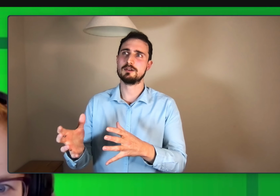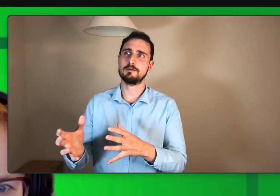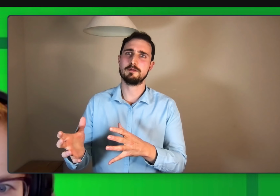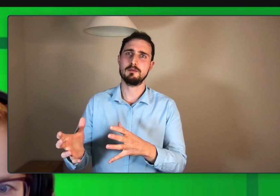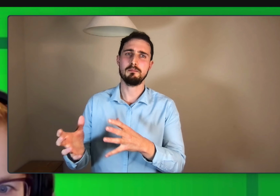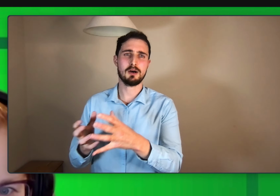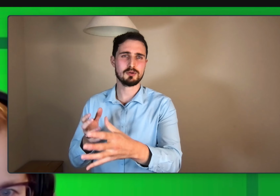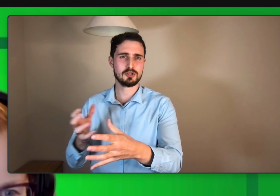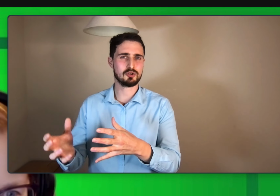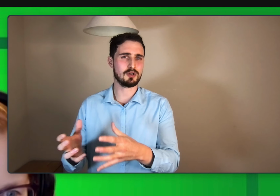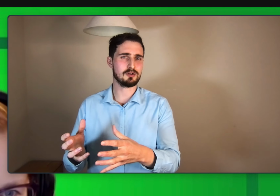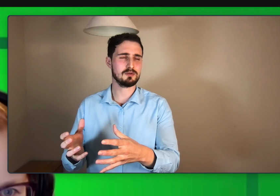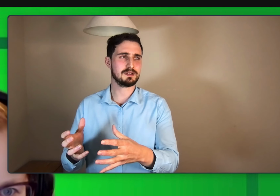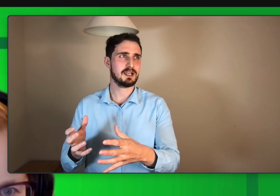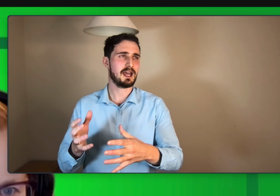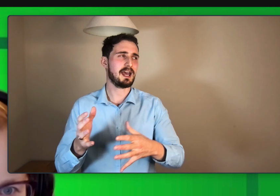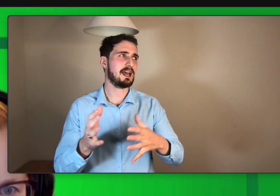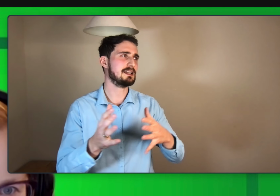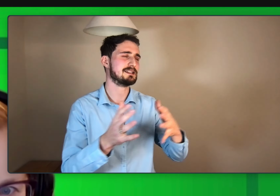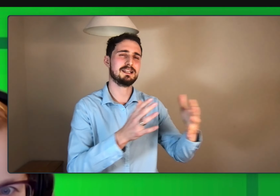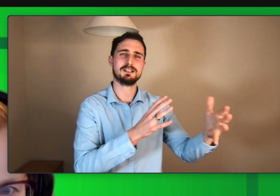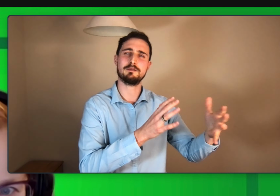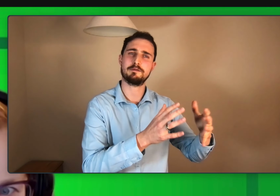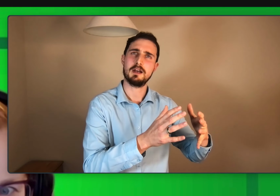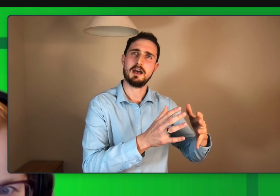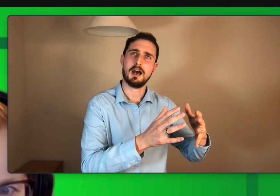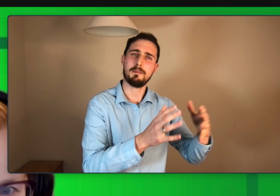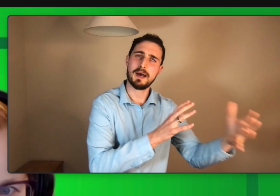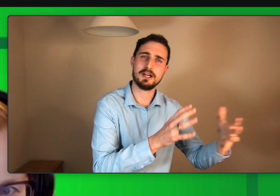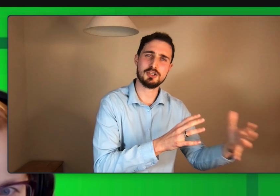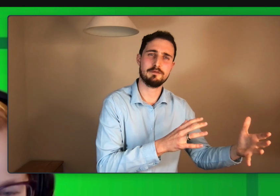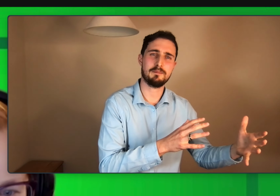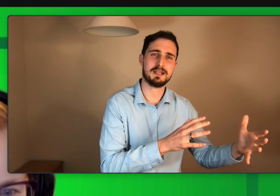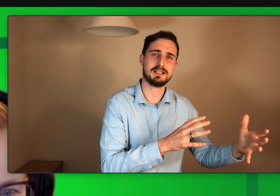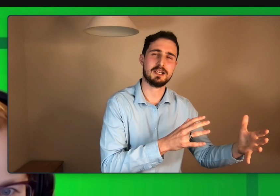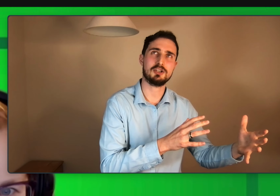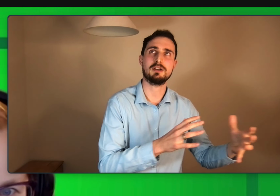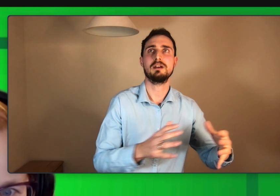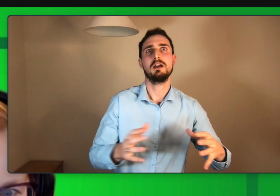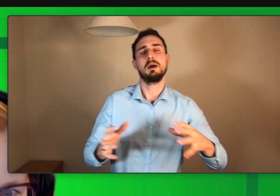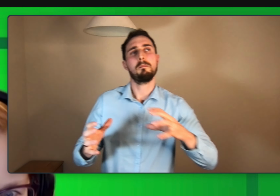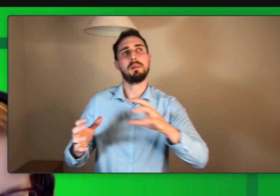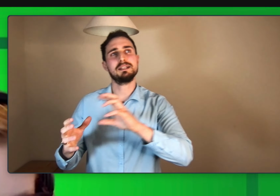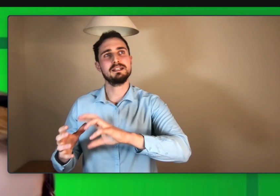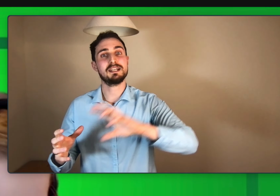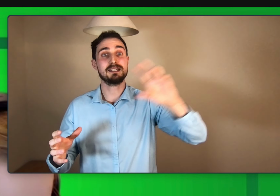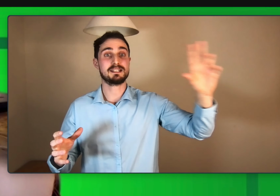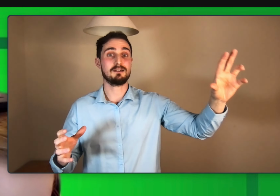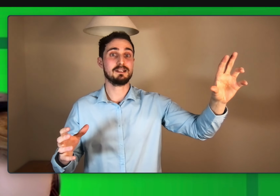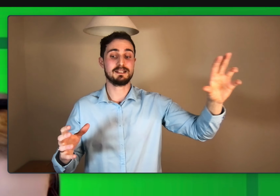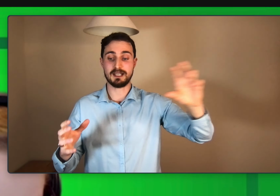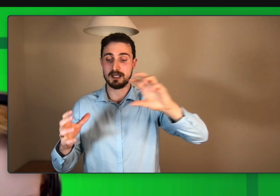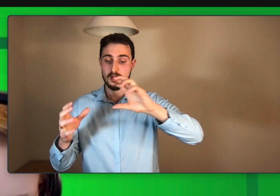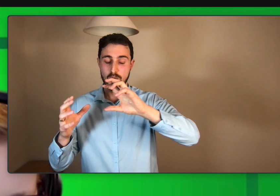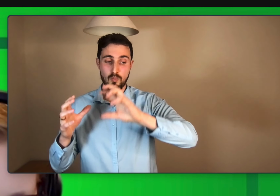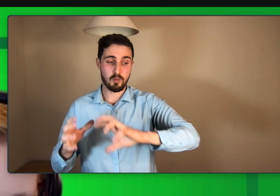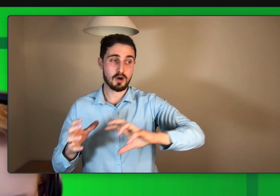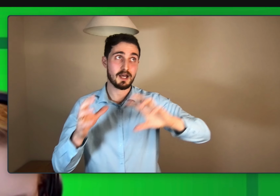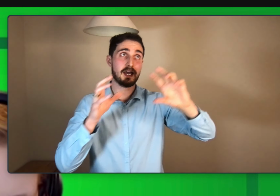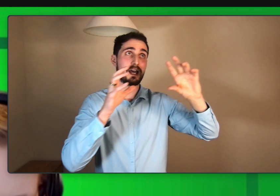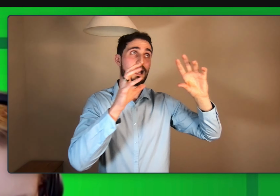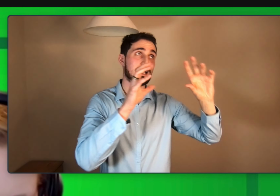sense of Mel's struggles and a sense of her passion for meditation. But I didn't necessarily see